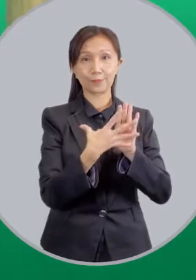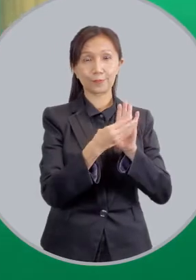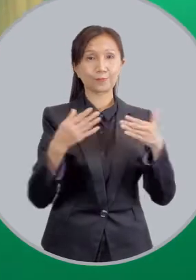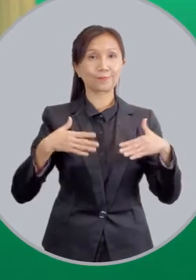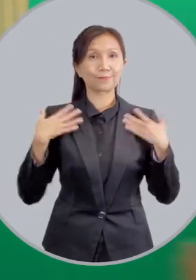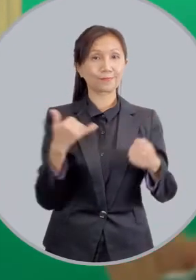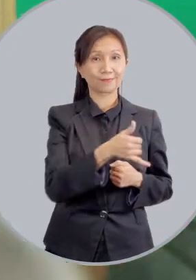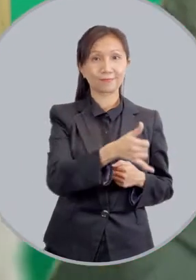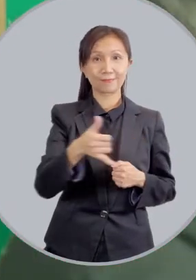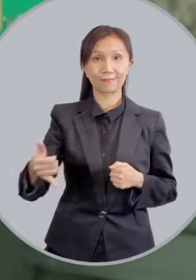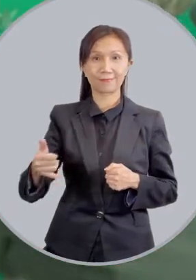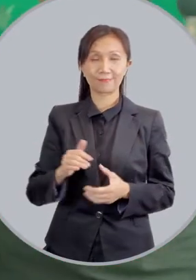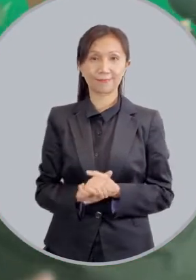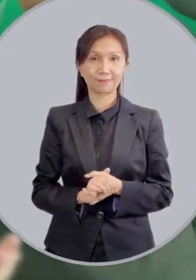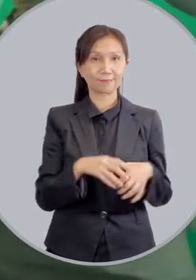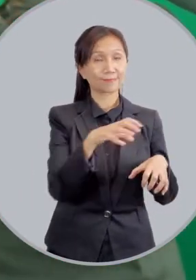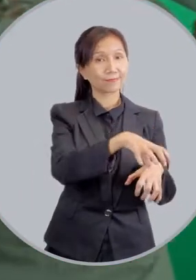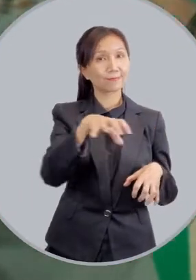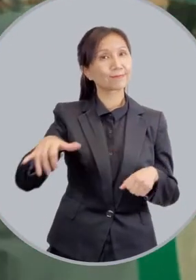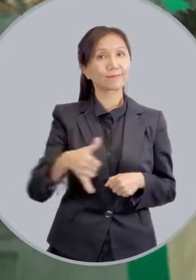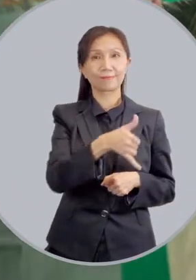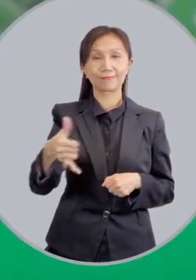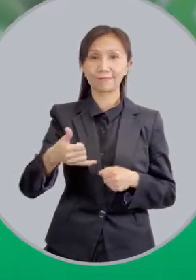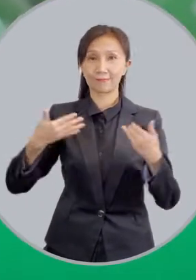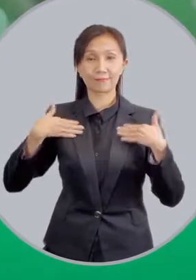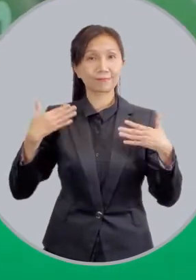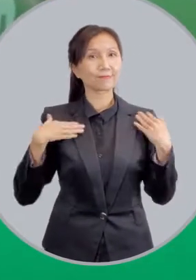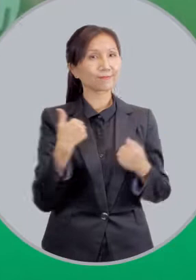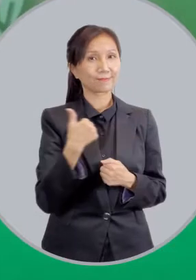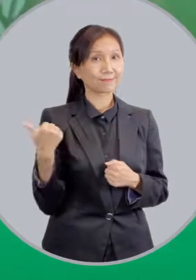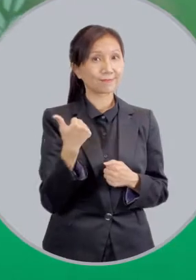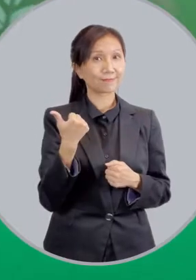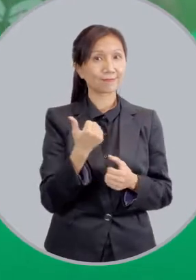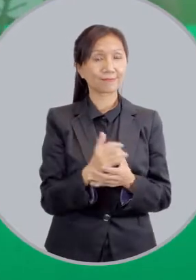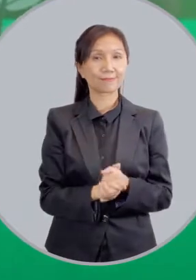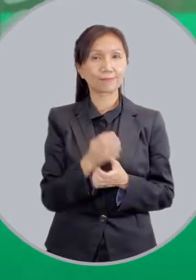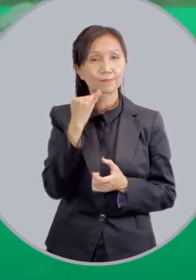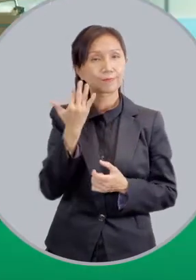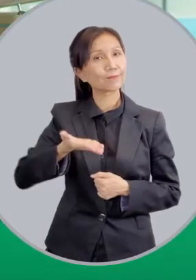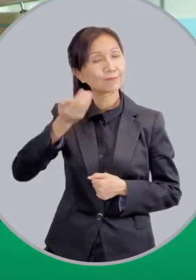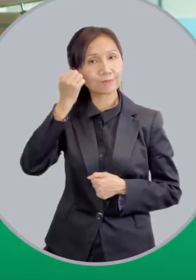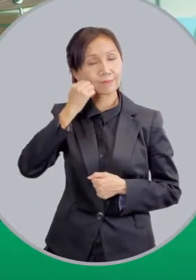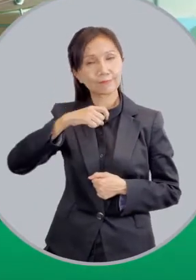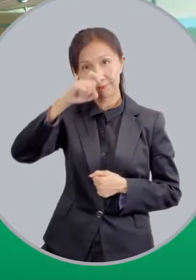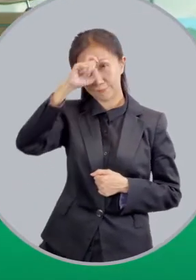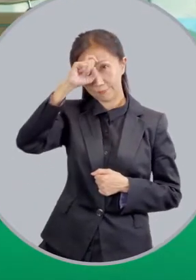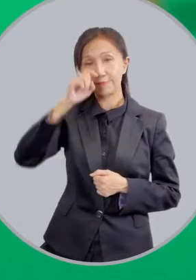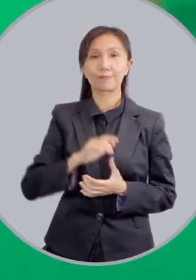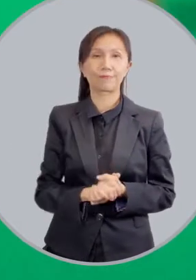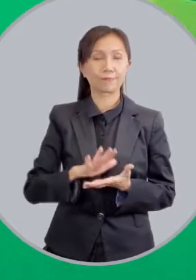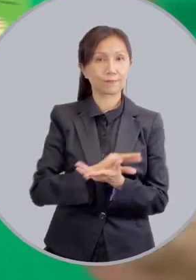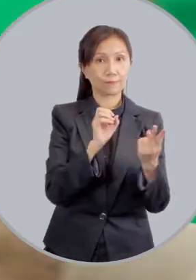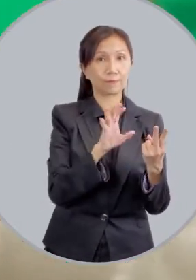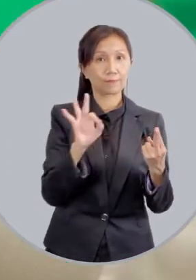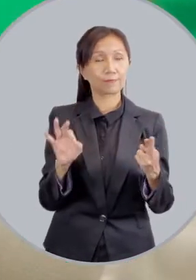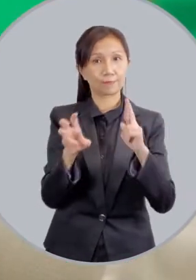Take a happy ride with JoyYou Card. Just tap and feel the joy of getting around. Hey, pals over 65, you must